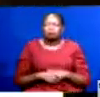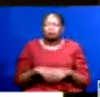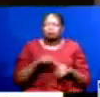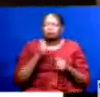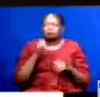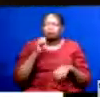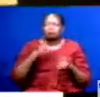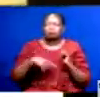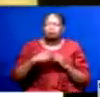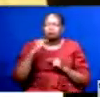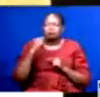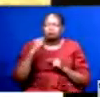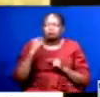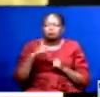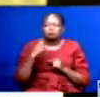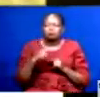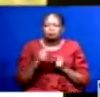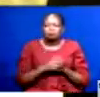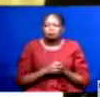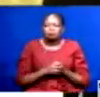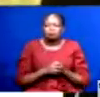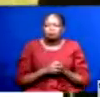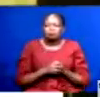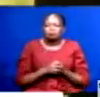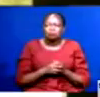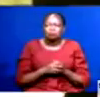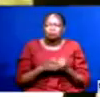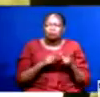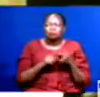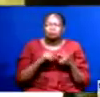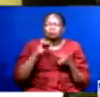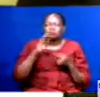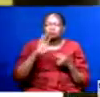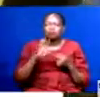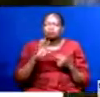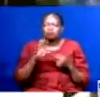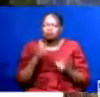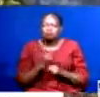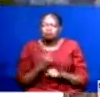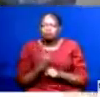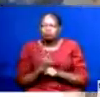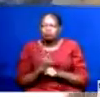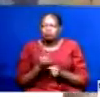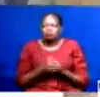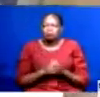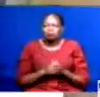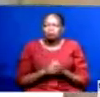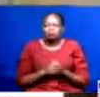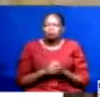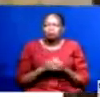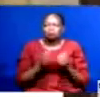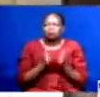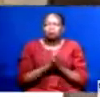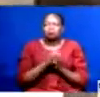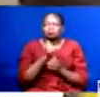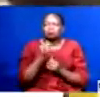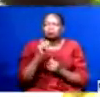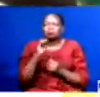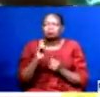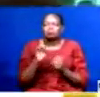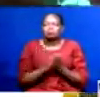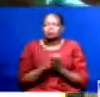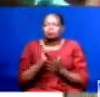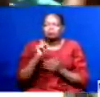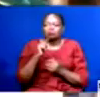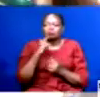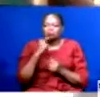the under 20 women's 6-kilometer race, clocking 34 minutes 33.4 seconds, edging Christine Mutu and Susan Wahome, who